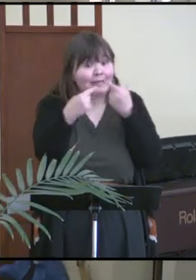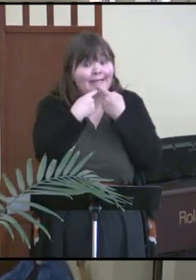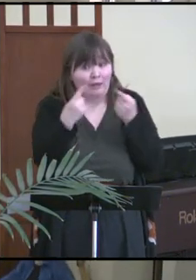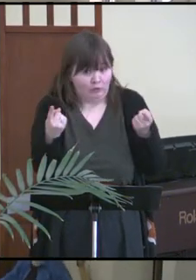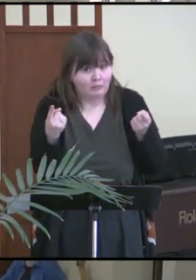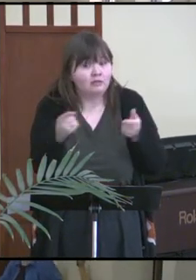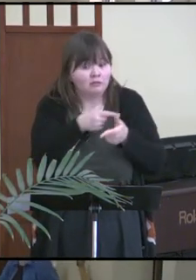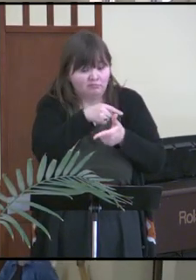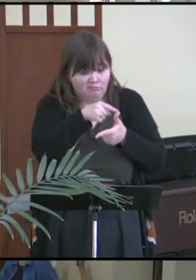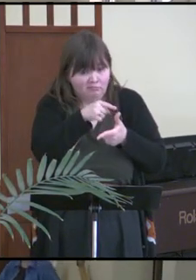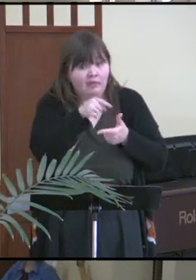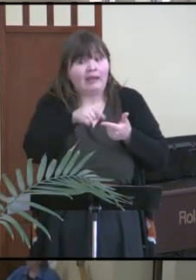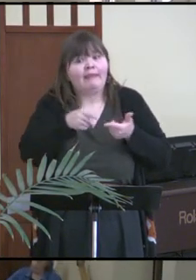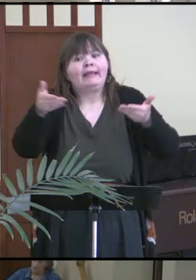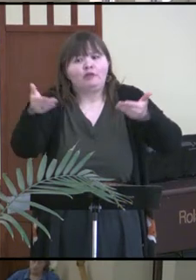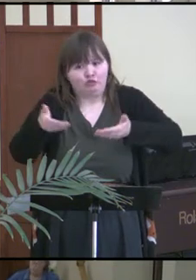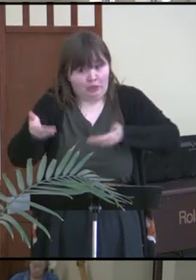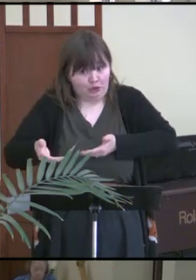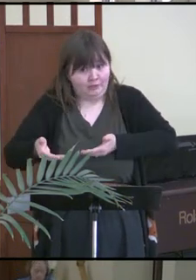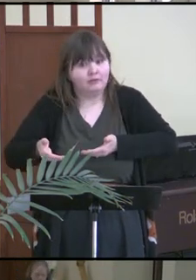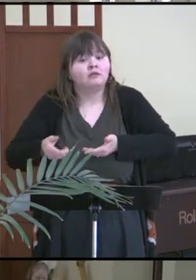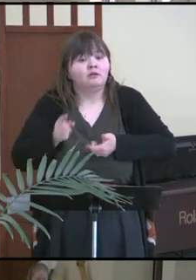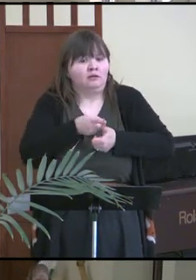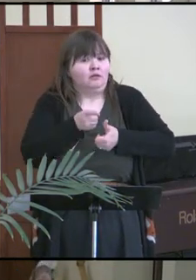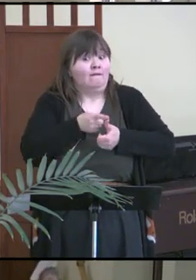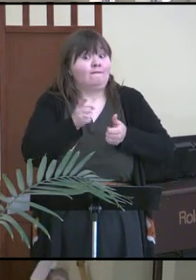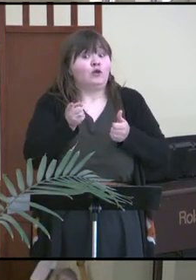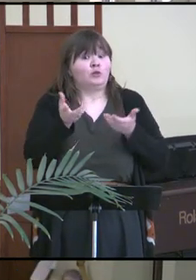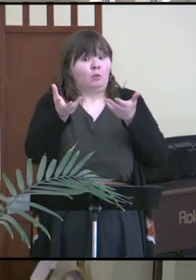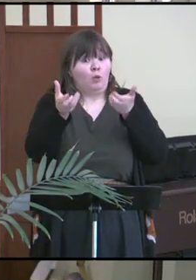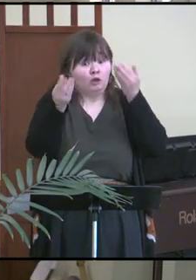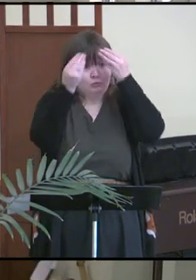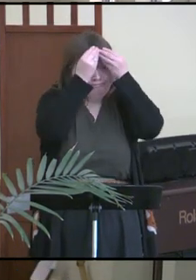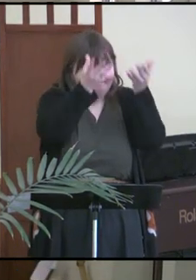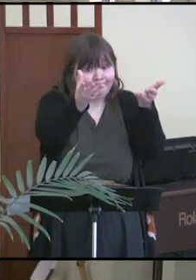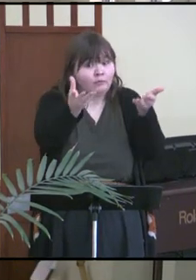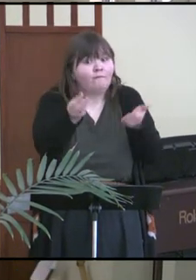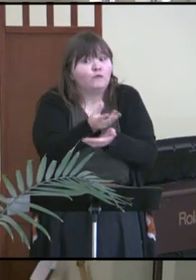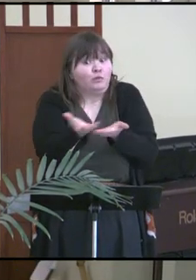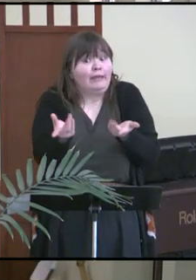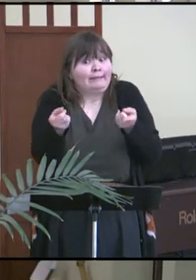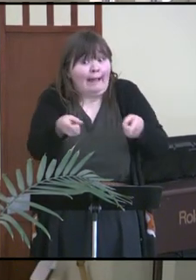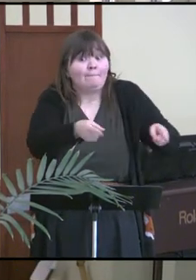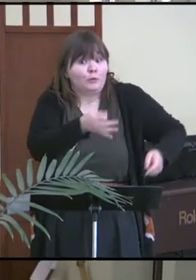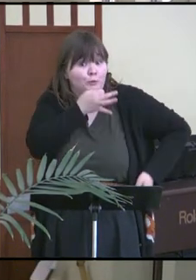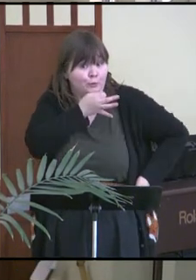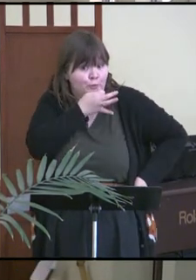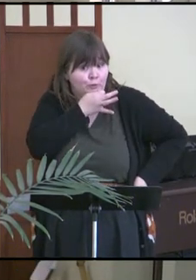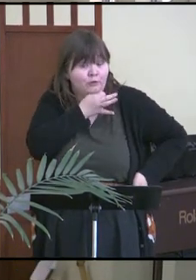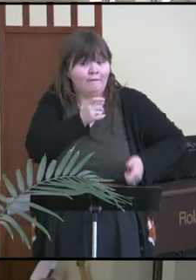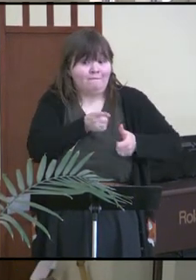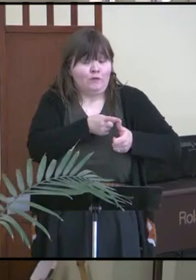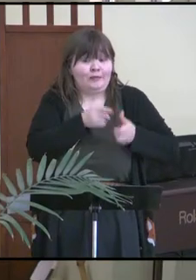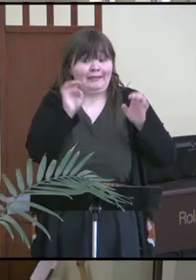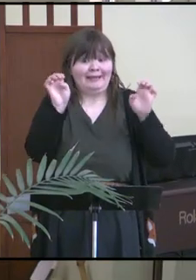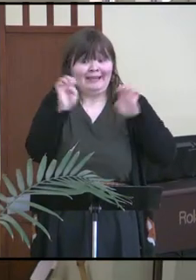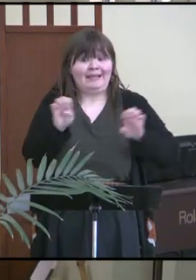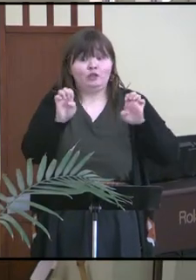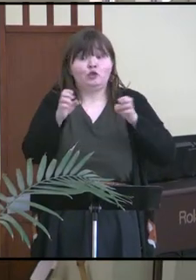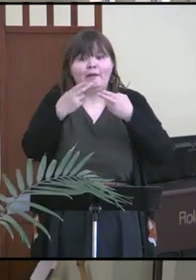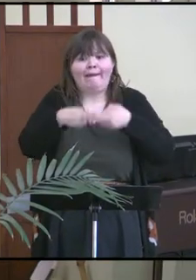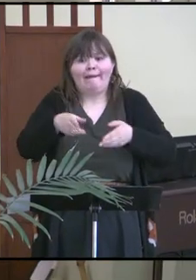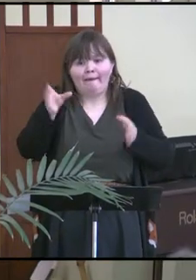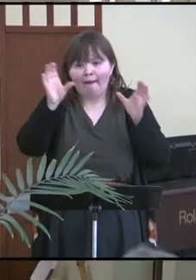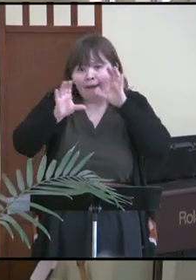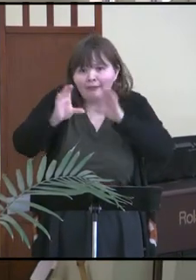make some introductions. I just want to announce a couple of things that are coming up. First of all, we have an Easter egg hunt for kids